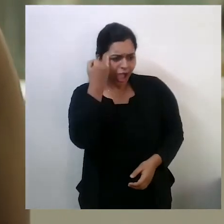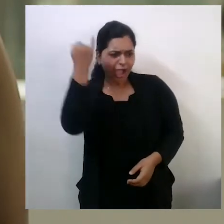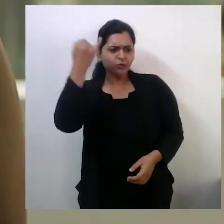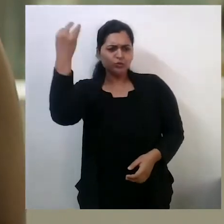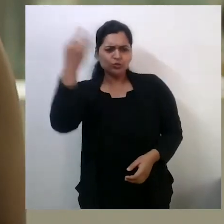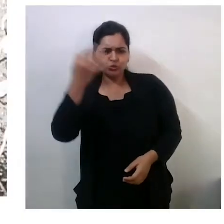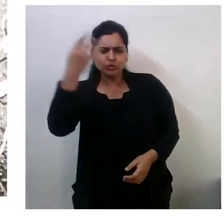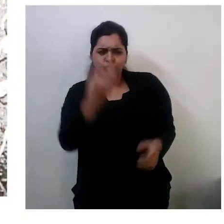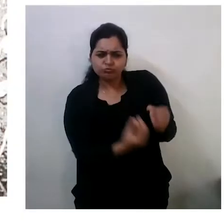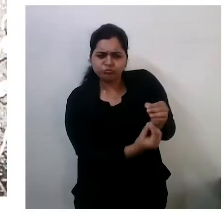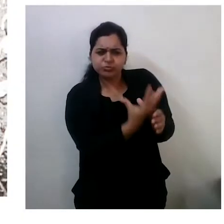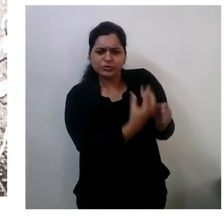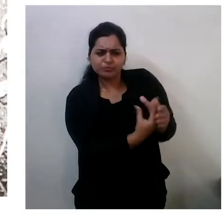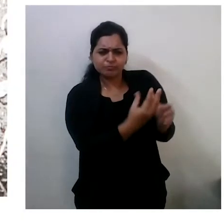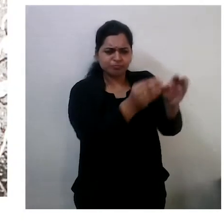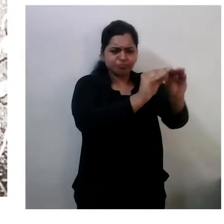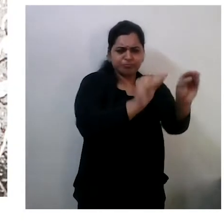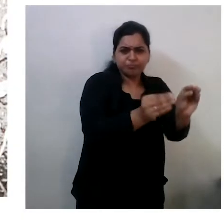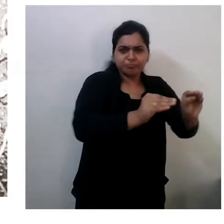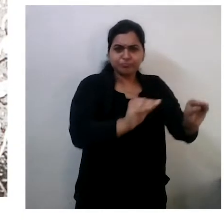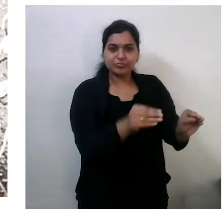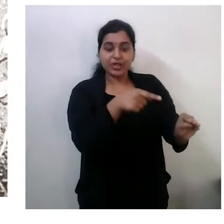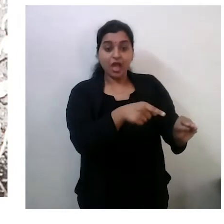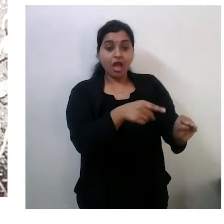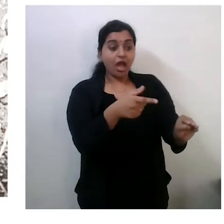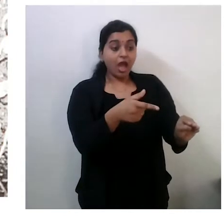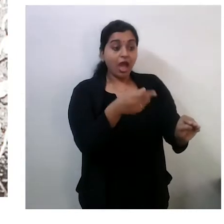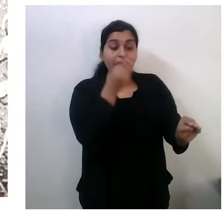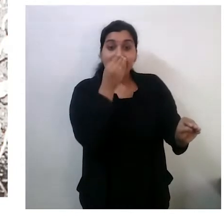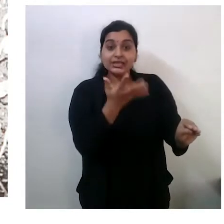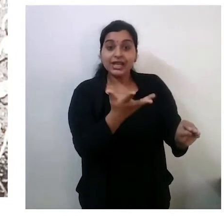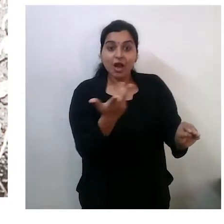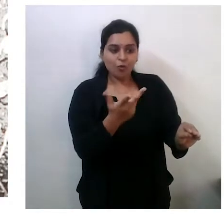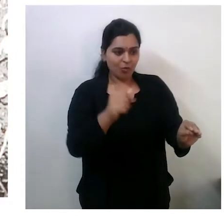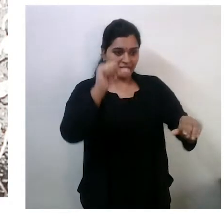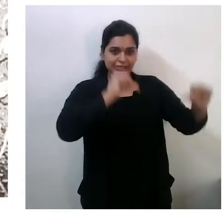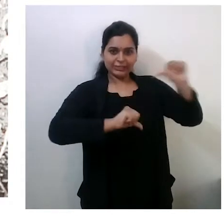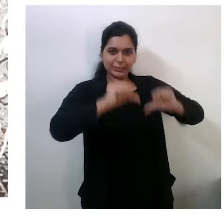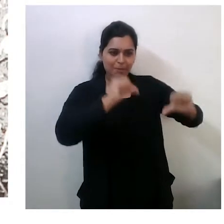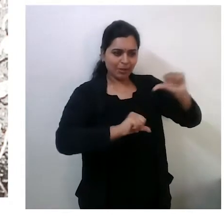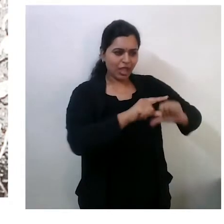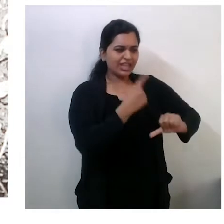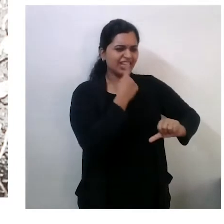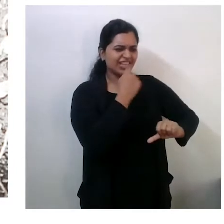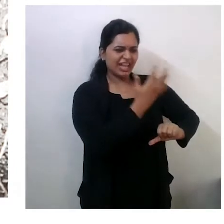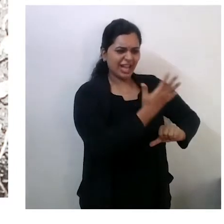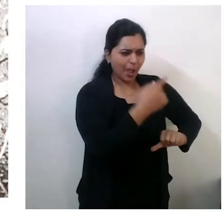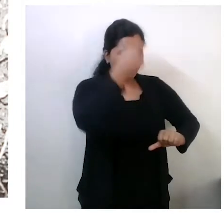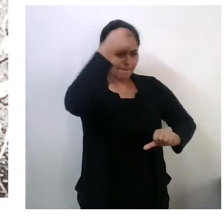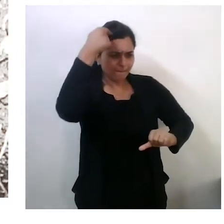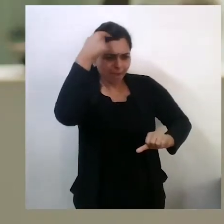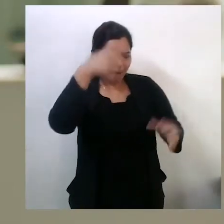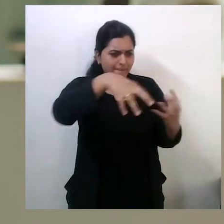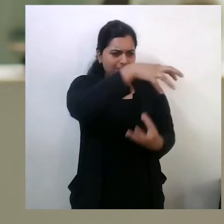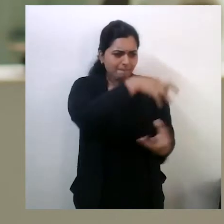for innovation. The artisan is excellent at the chemical processes that makes the metal and at etching these intricate